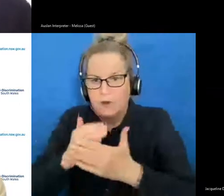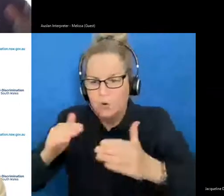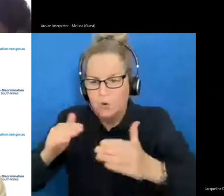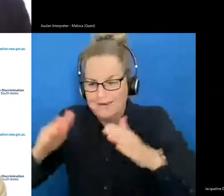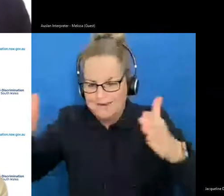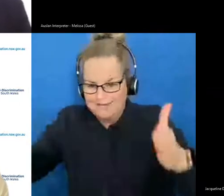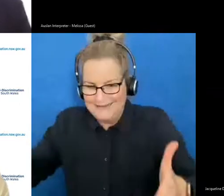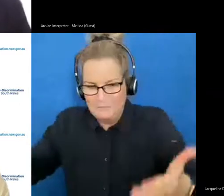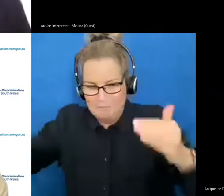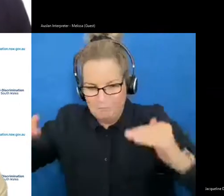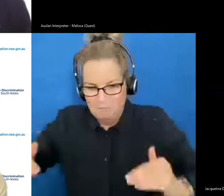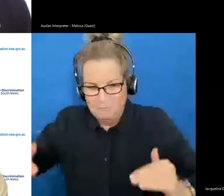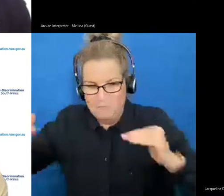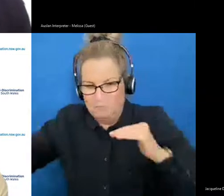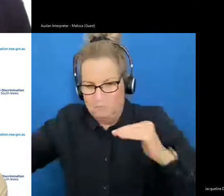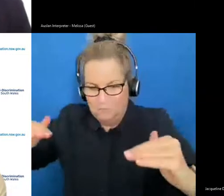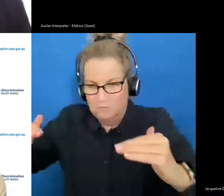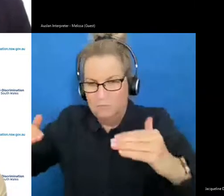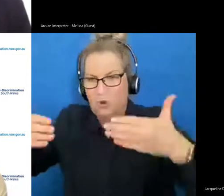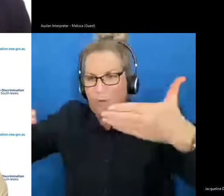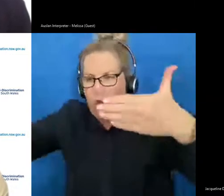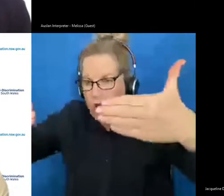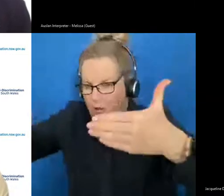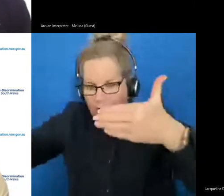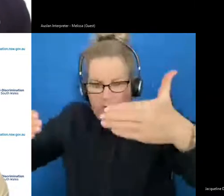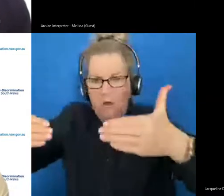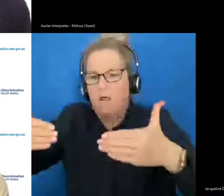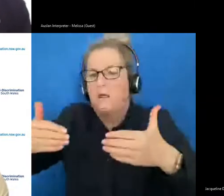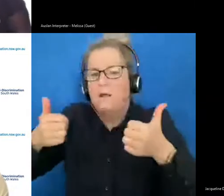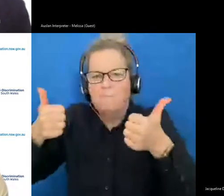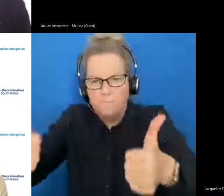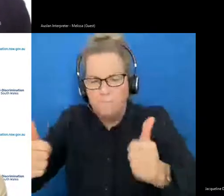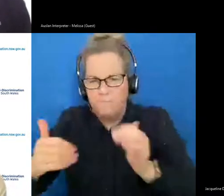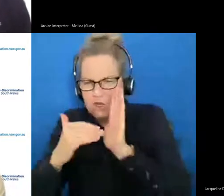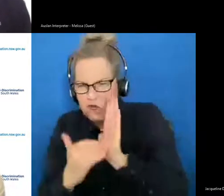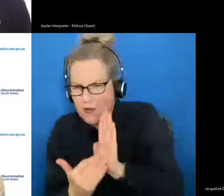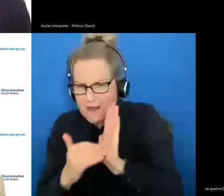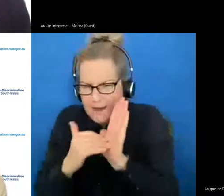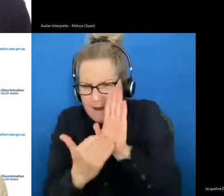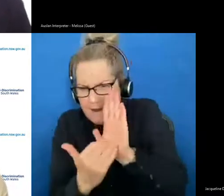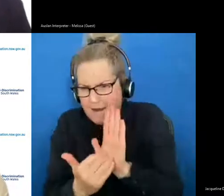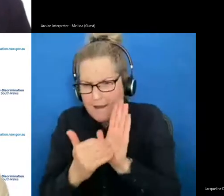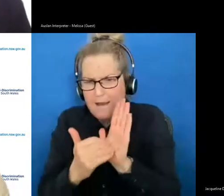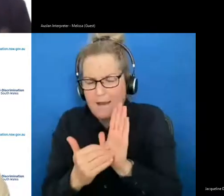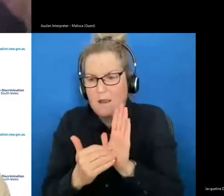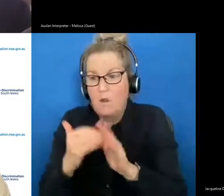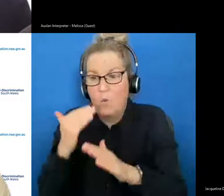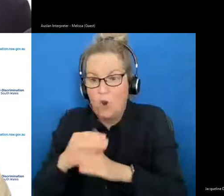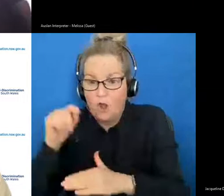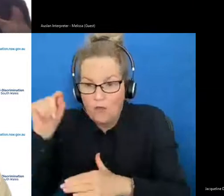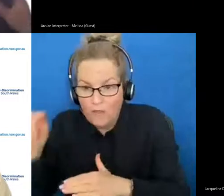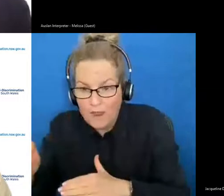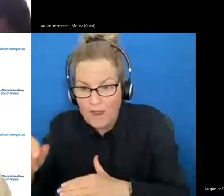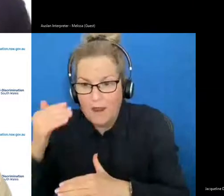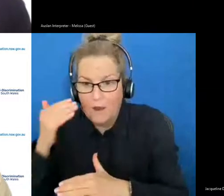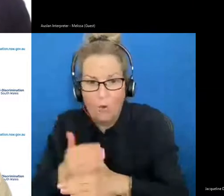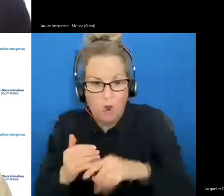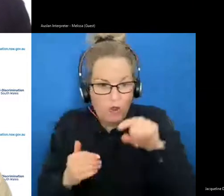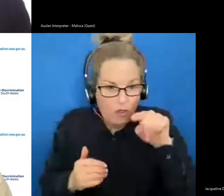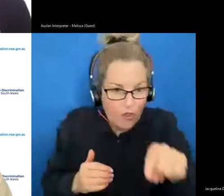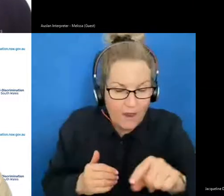to a position that Josh could work in, adjusted his chair, worked from different locations with different light